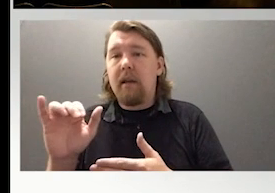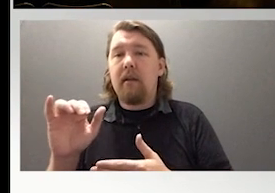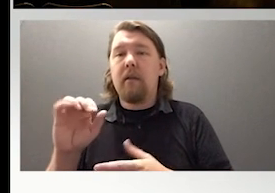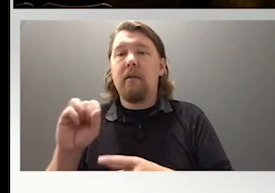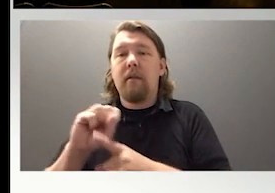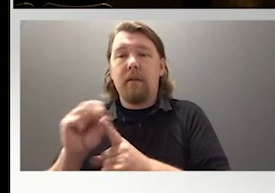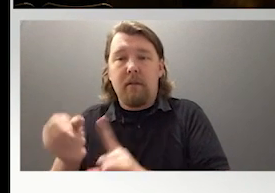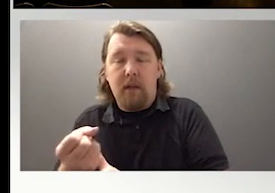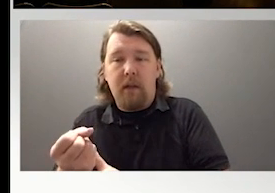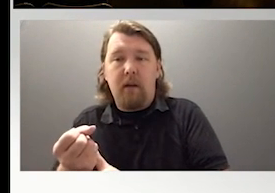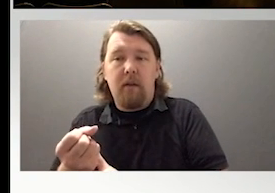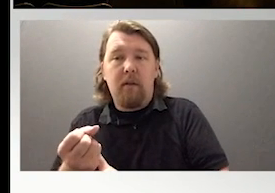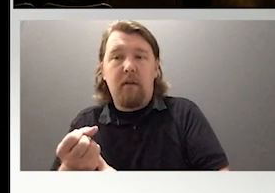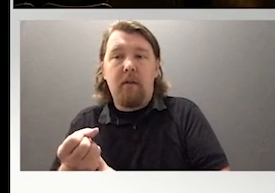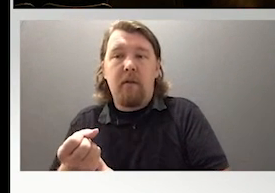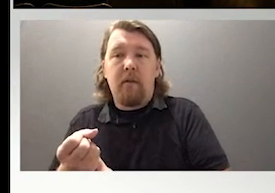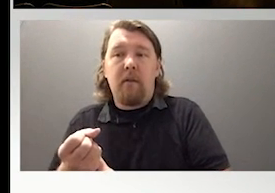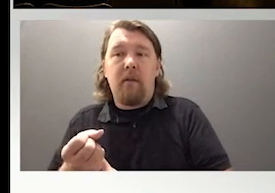setting